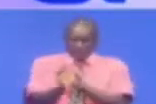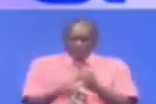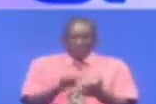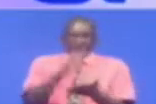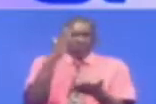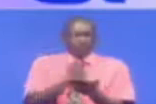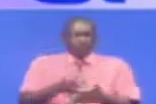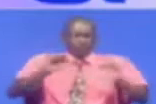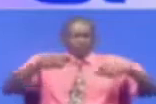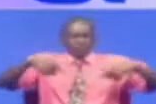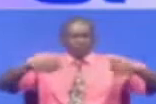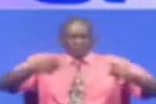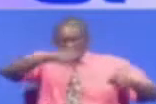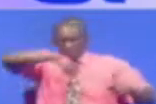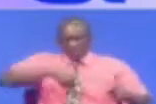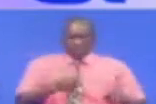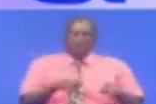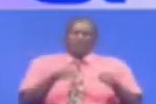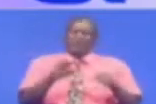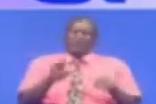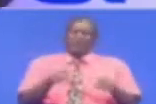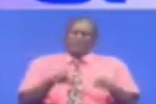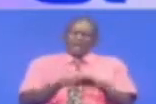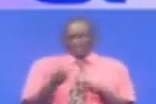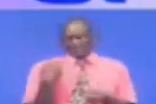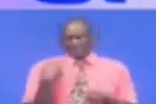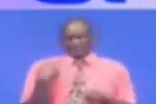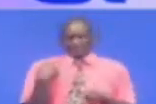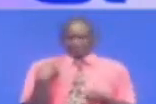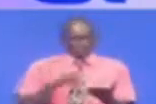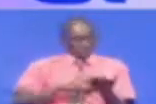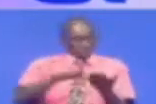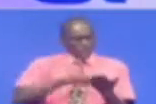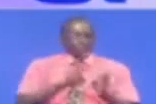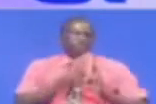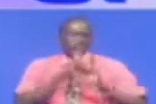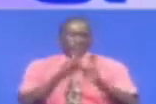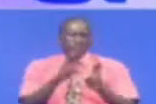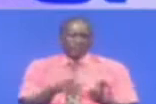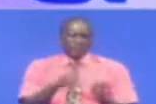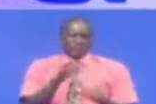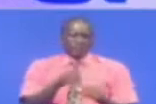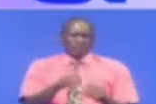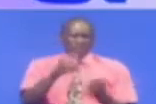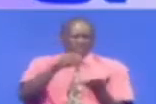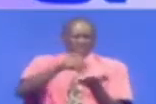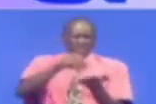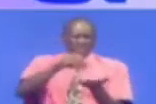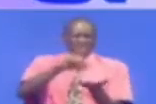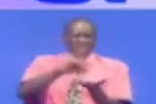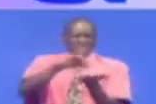we can. As at yesterday, the weekly reporting data showed that over